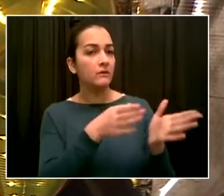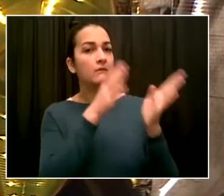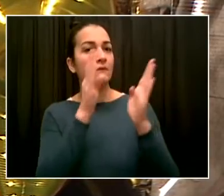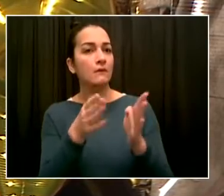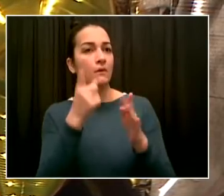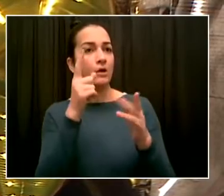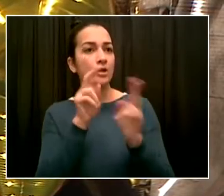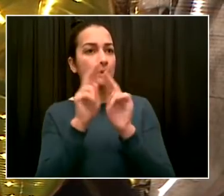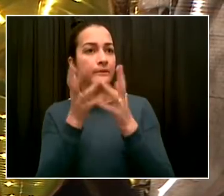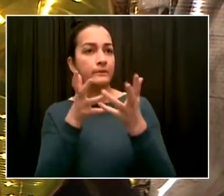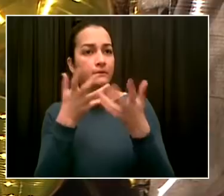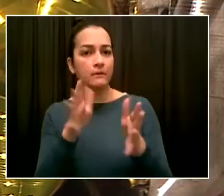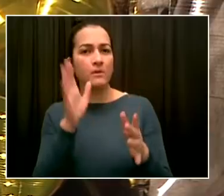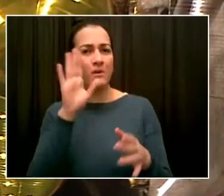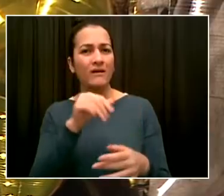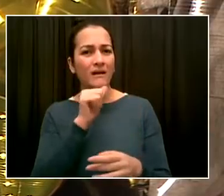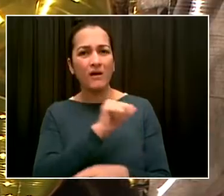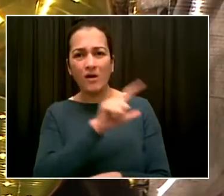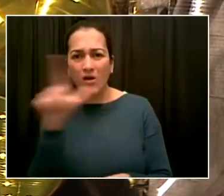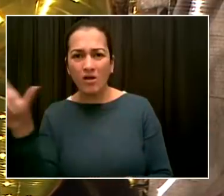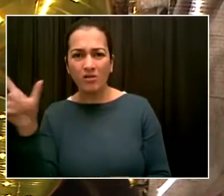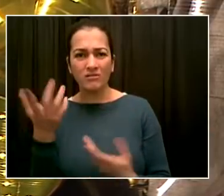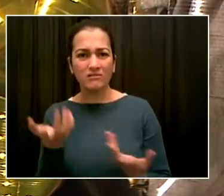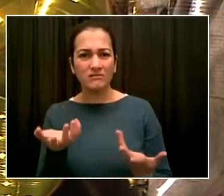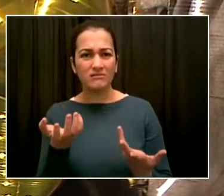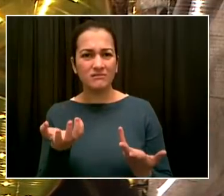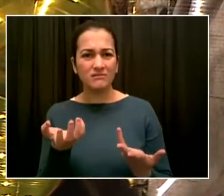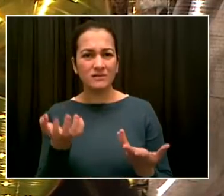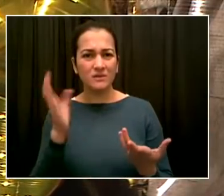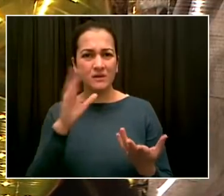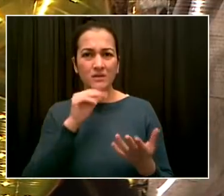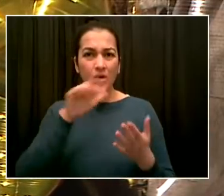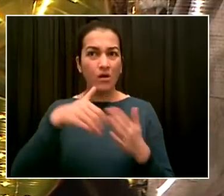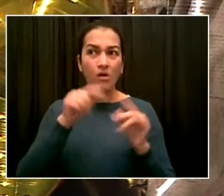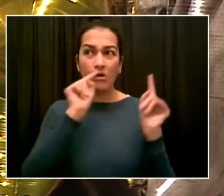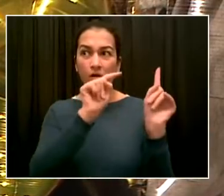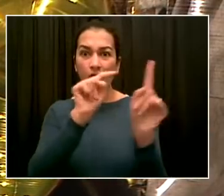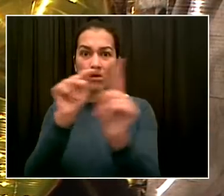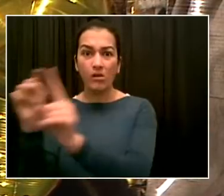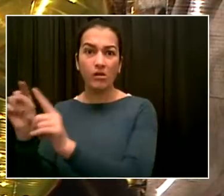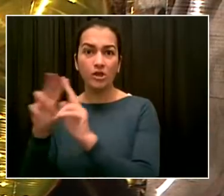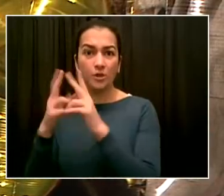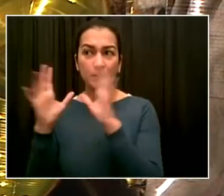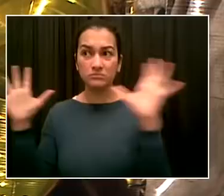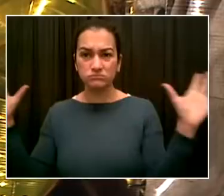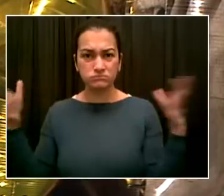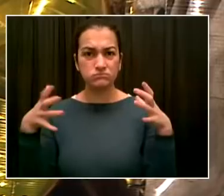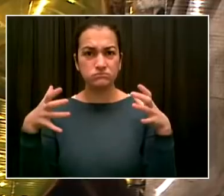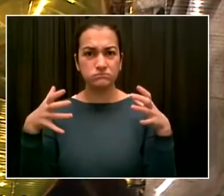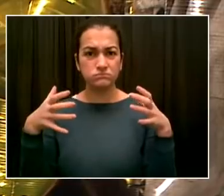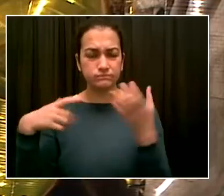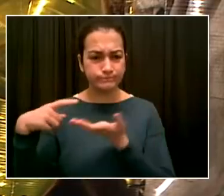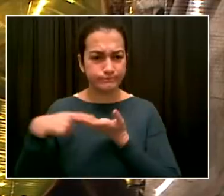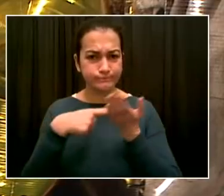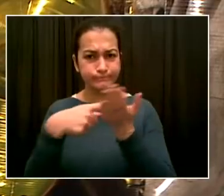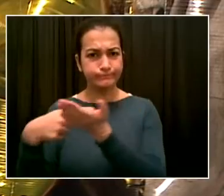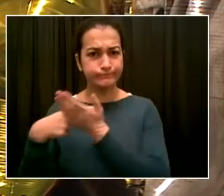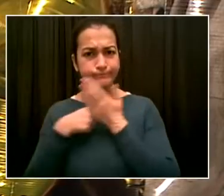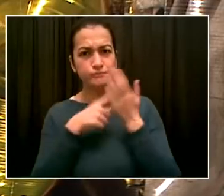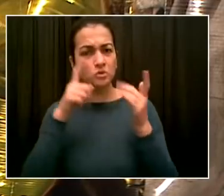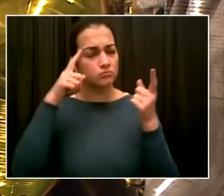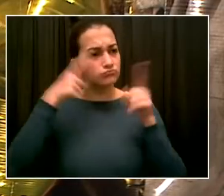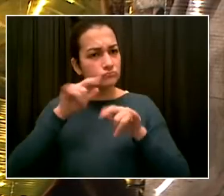acting head of the MTA, that he wasn't interested in a mano a mano. I mean, I know that it does raise your profile as being someone standing